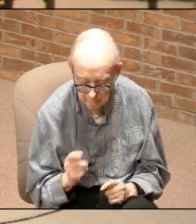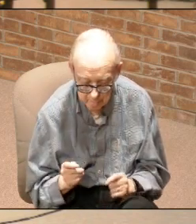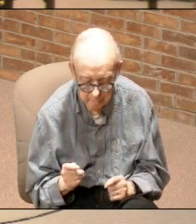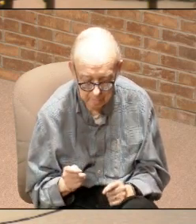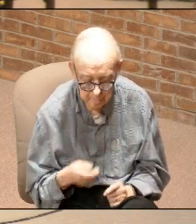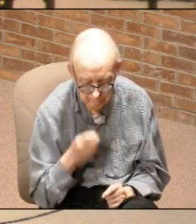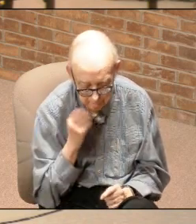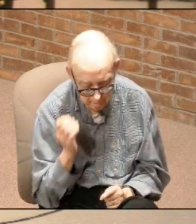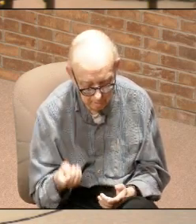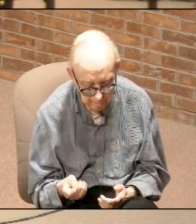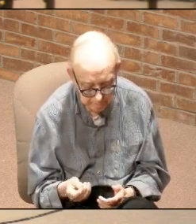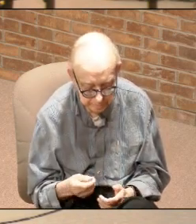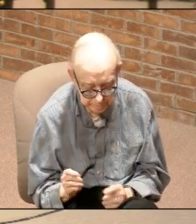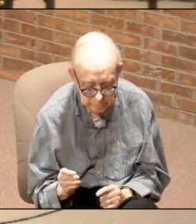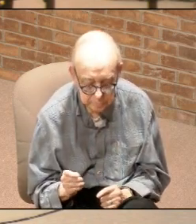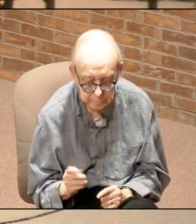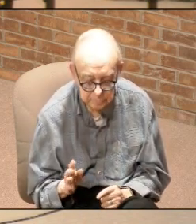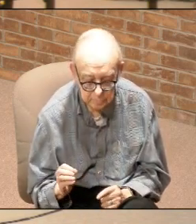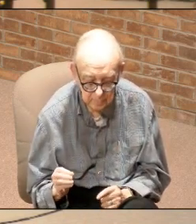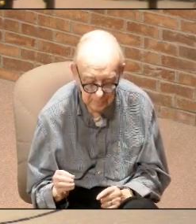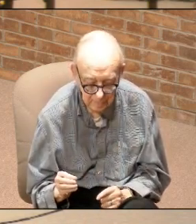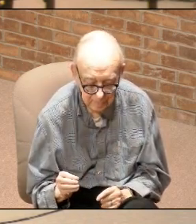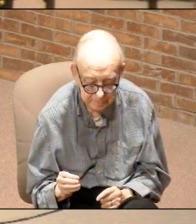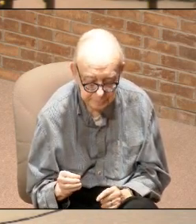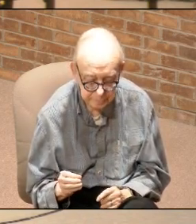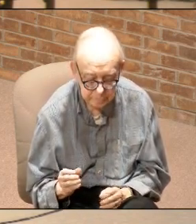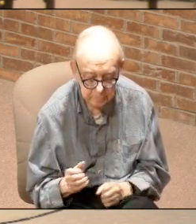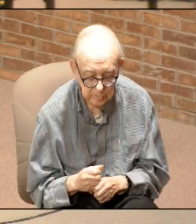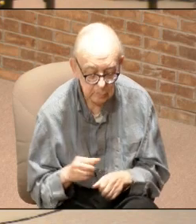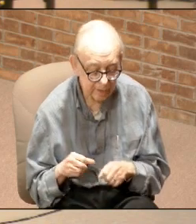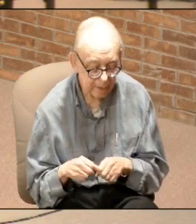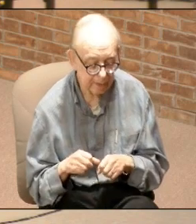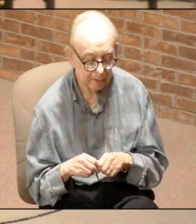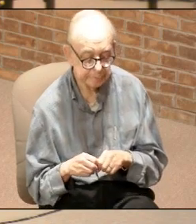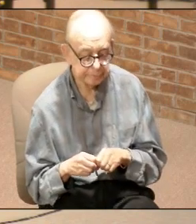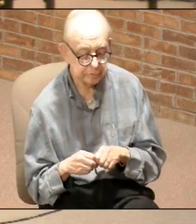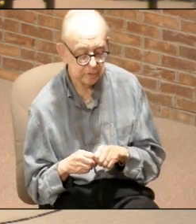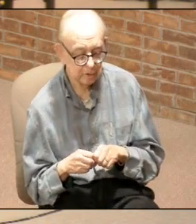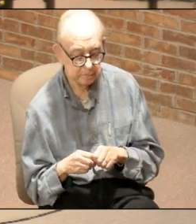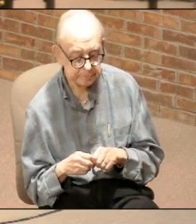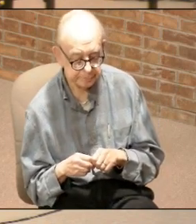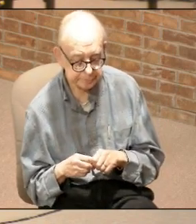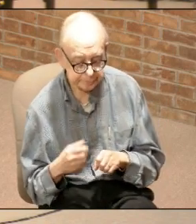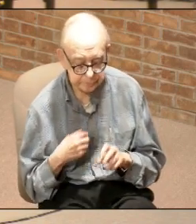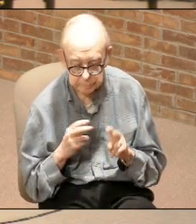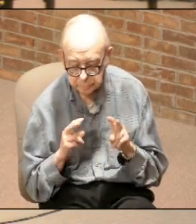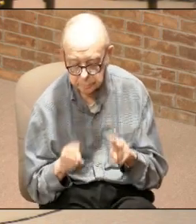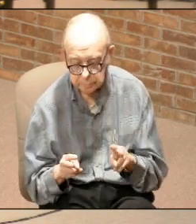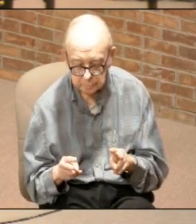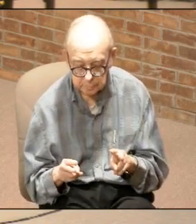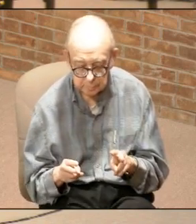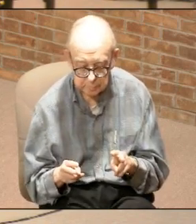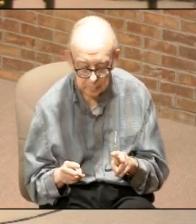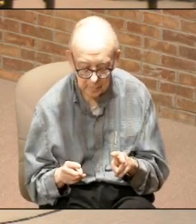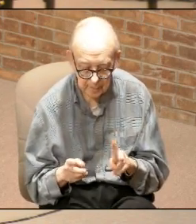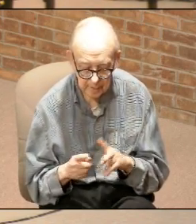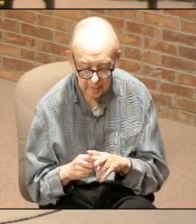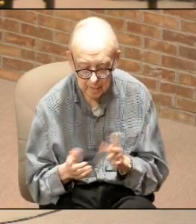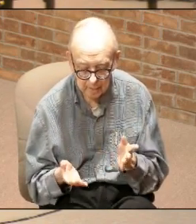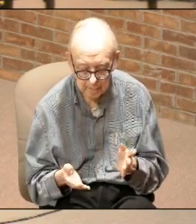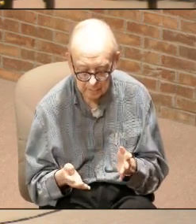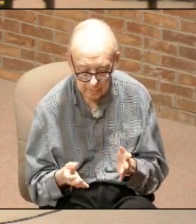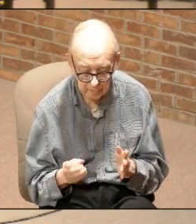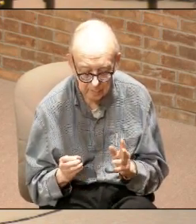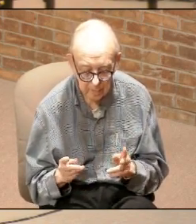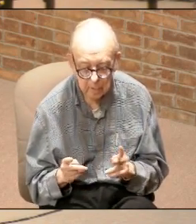to make it home i'm not going to try to make it 50 miles we're getting gas unless i'm watching it and it just came on then then